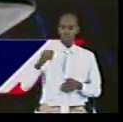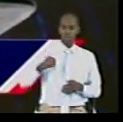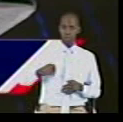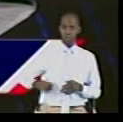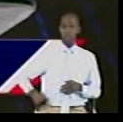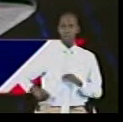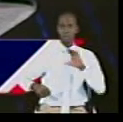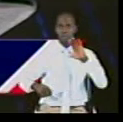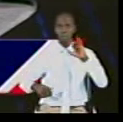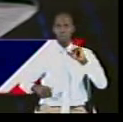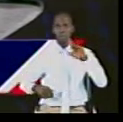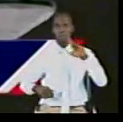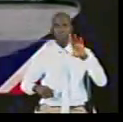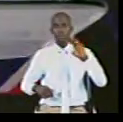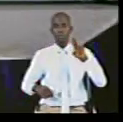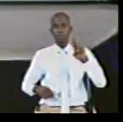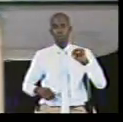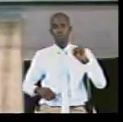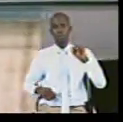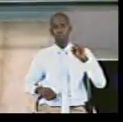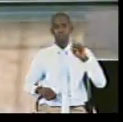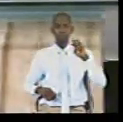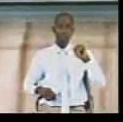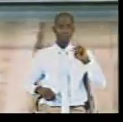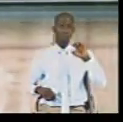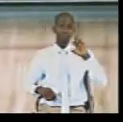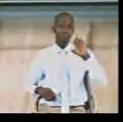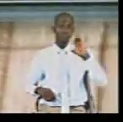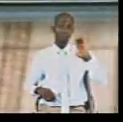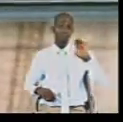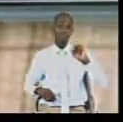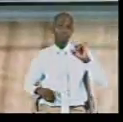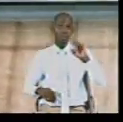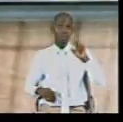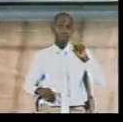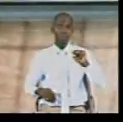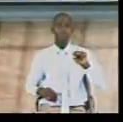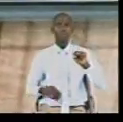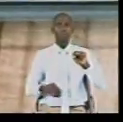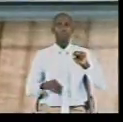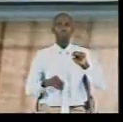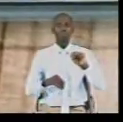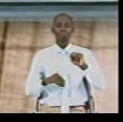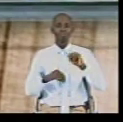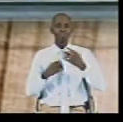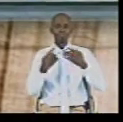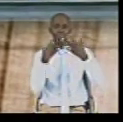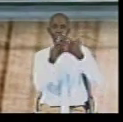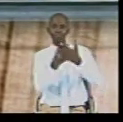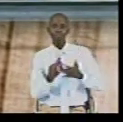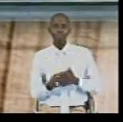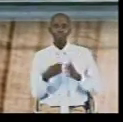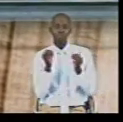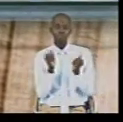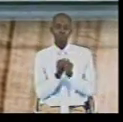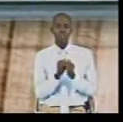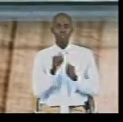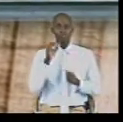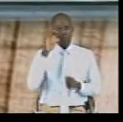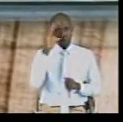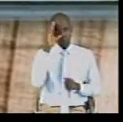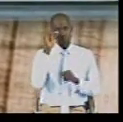contended with him. What a pity. They contended about a non-essential.